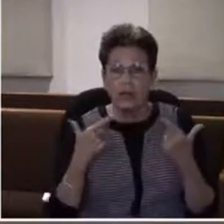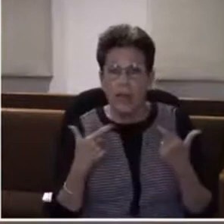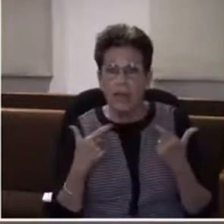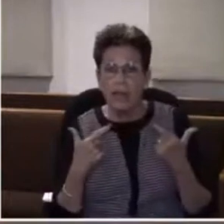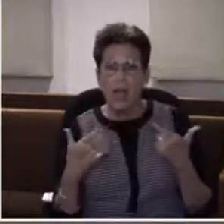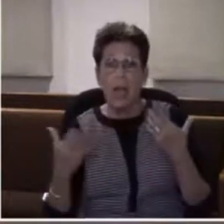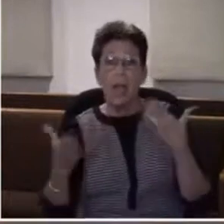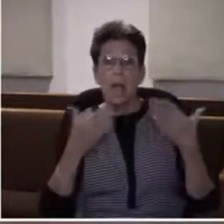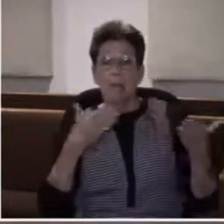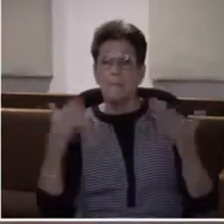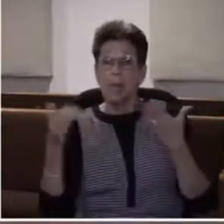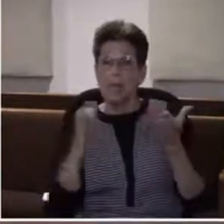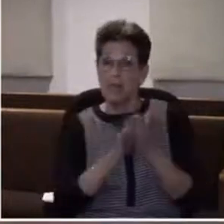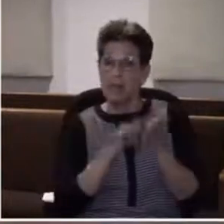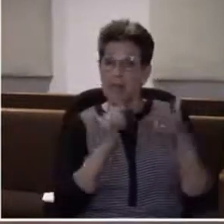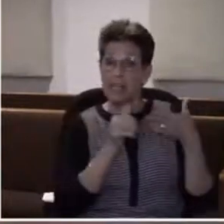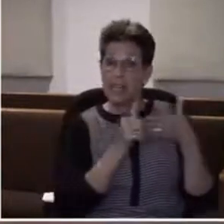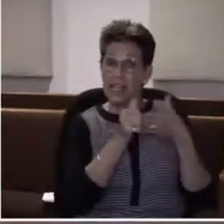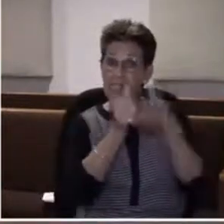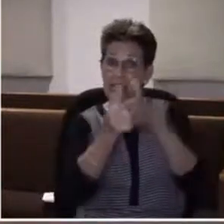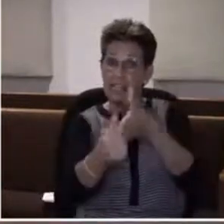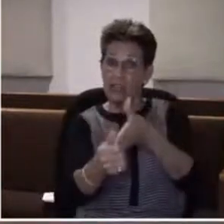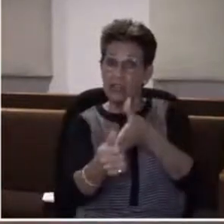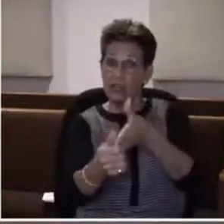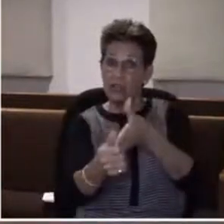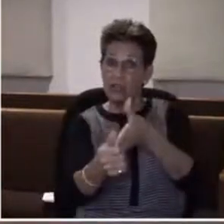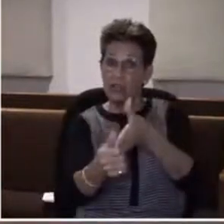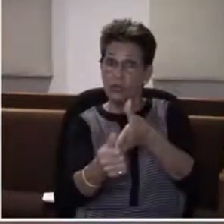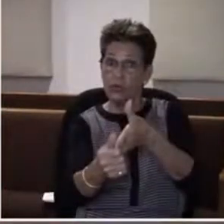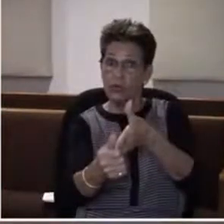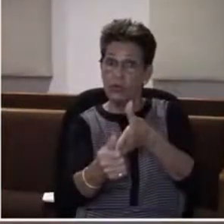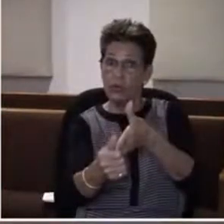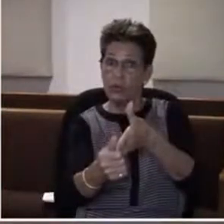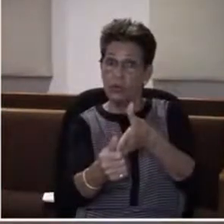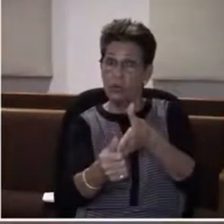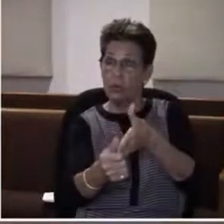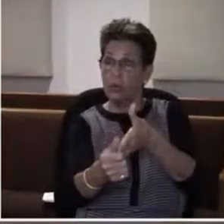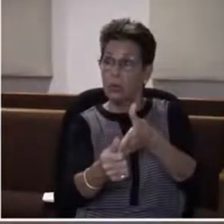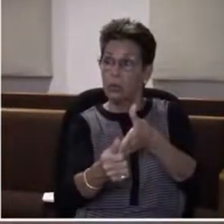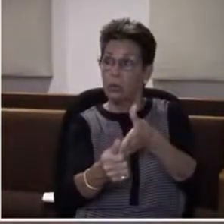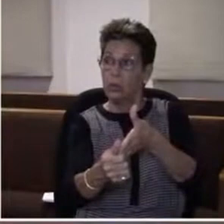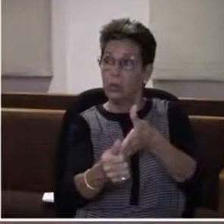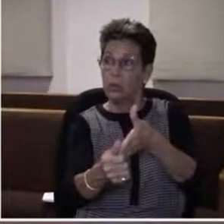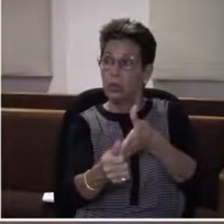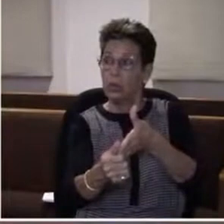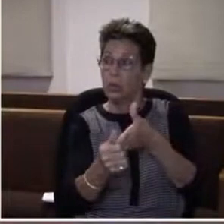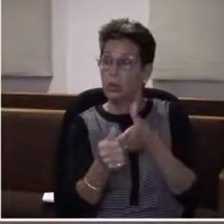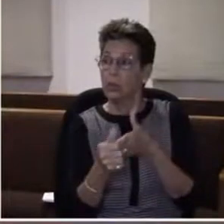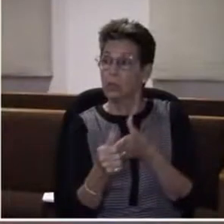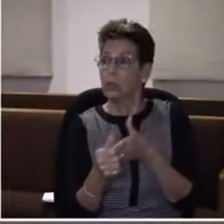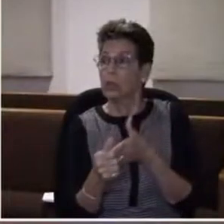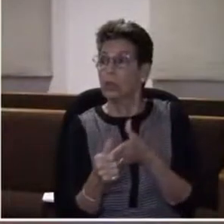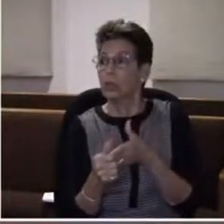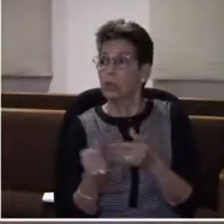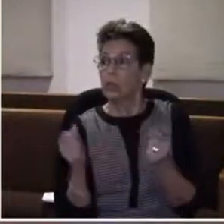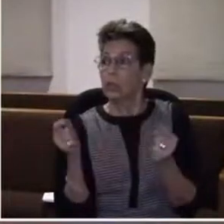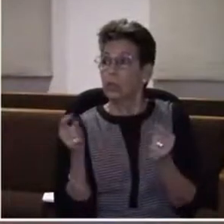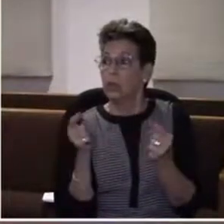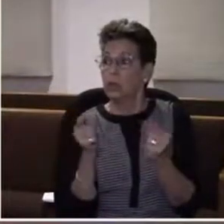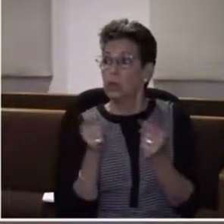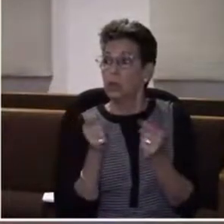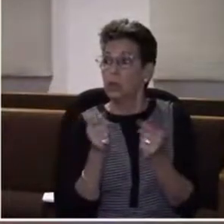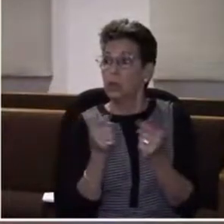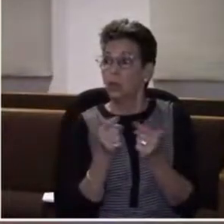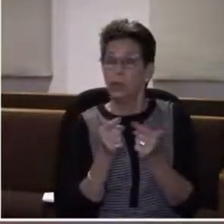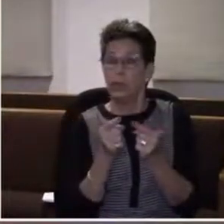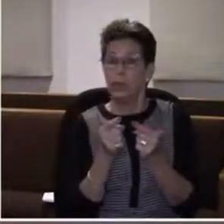and that leads you to lessen your trust in him or run from your trust in him, many times God allows those things to show you your